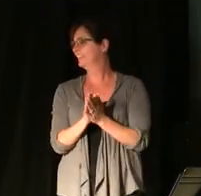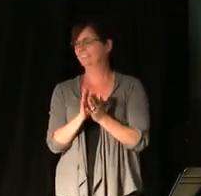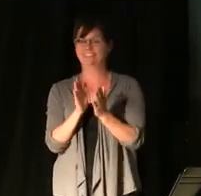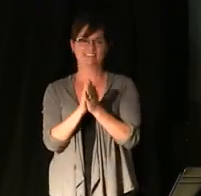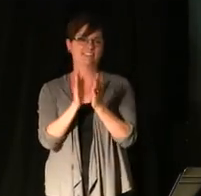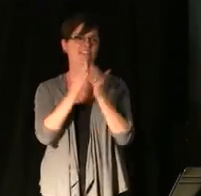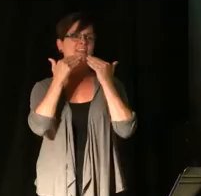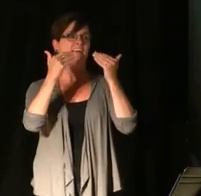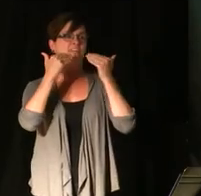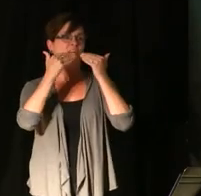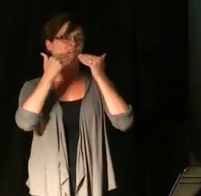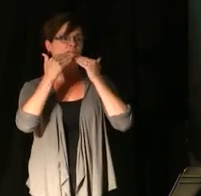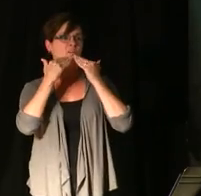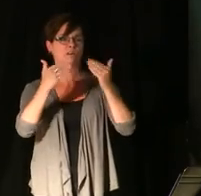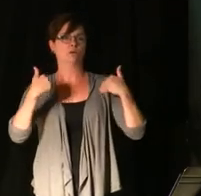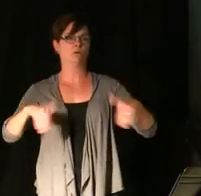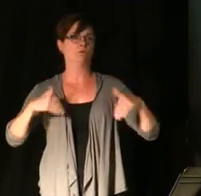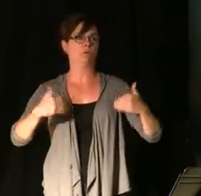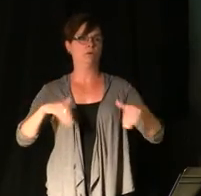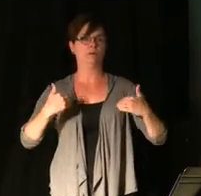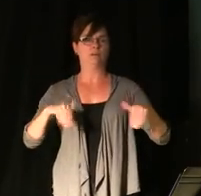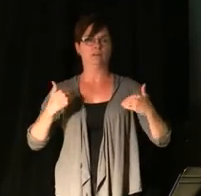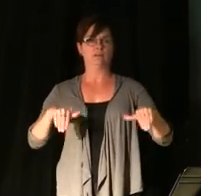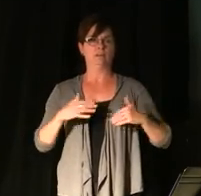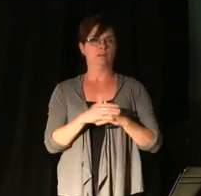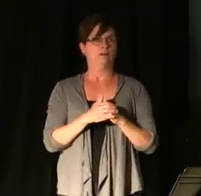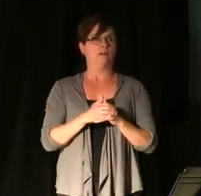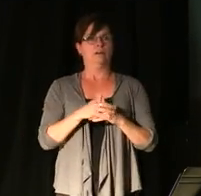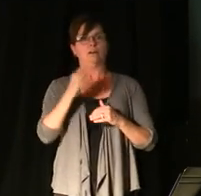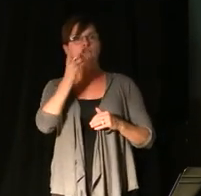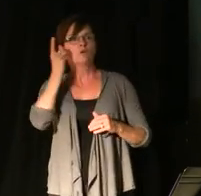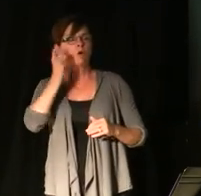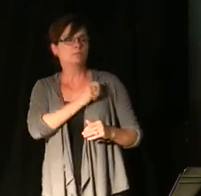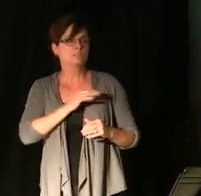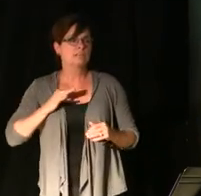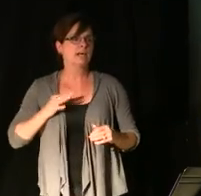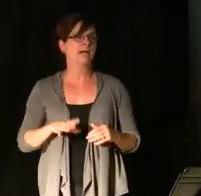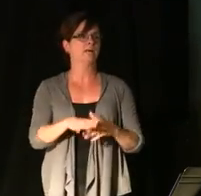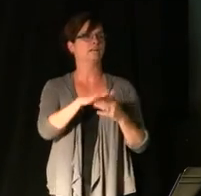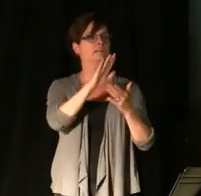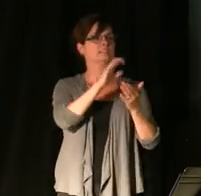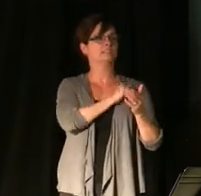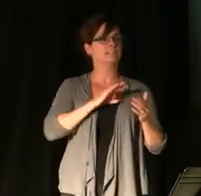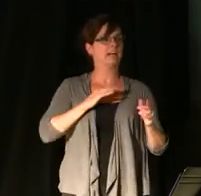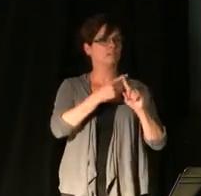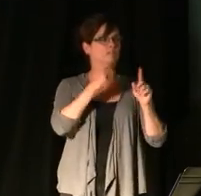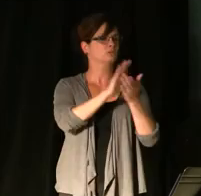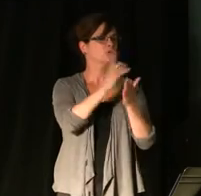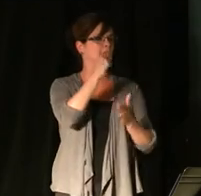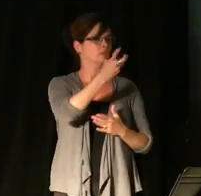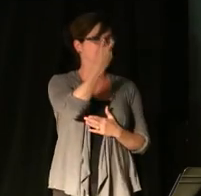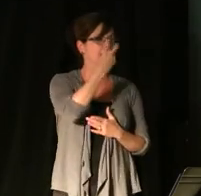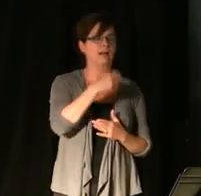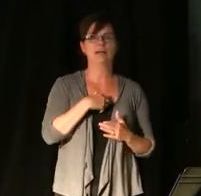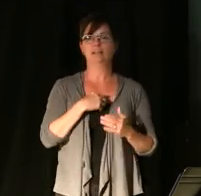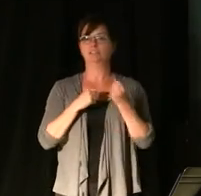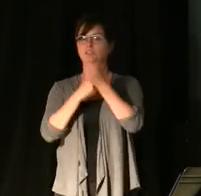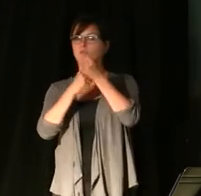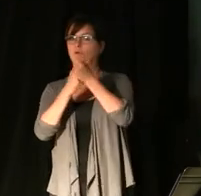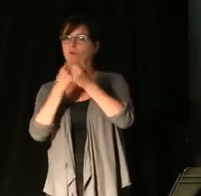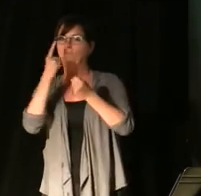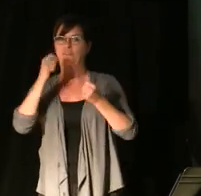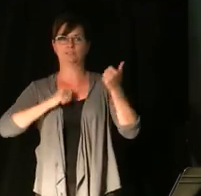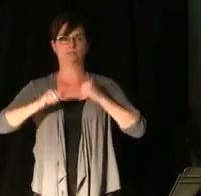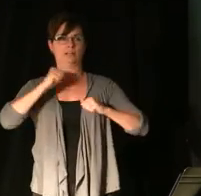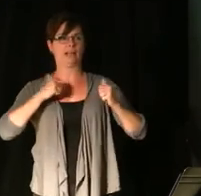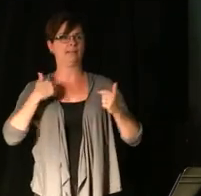Thank you so much to all of the residential staff and the staff from the School for the Blind for all your support of this production. I have some